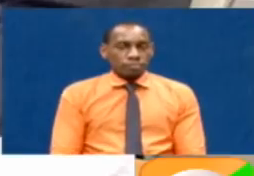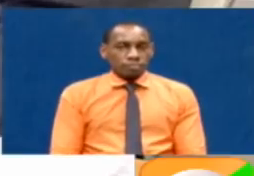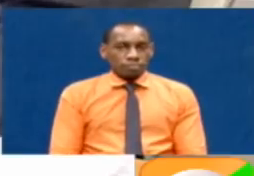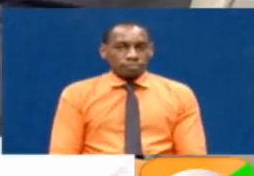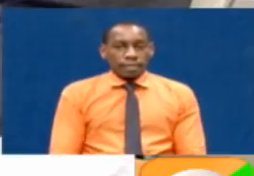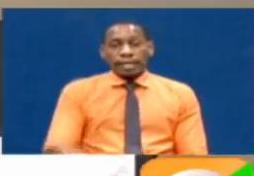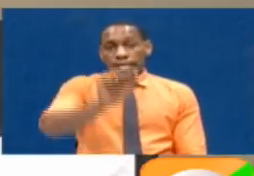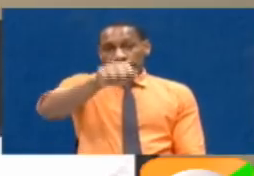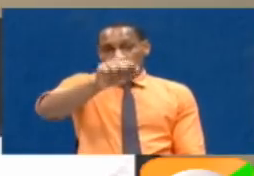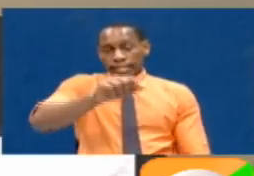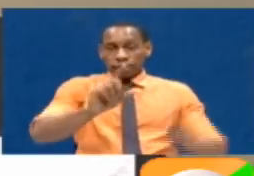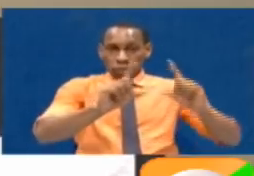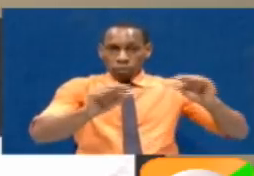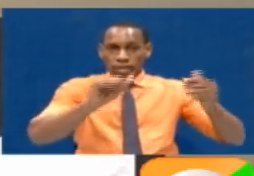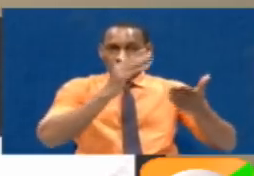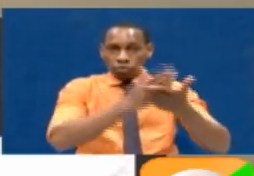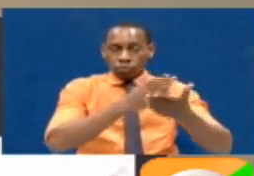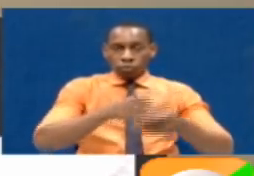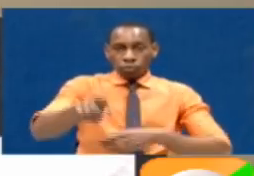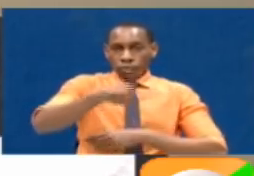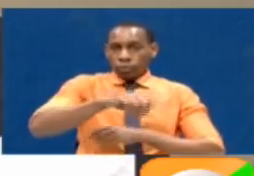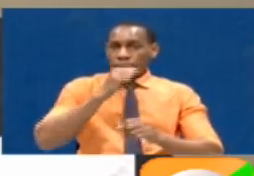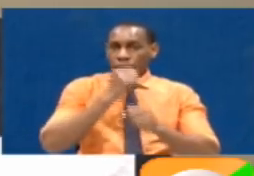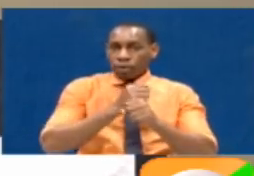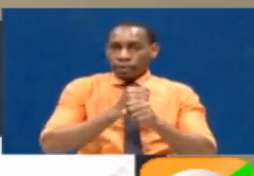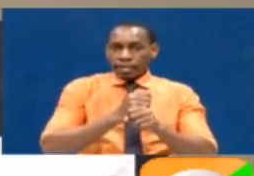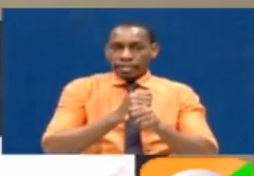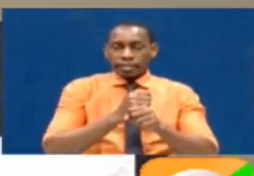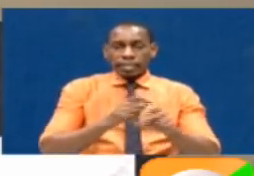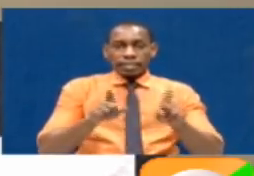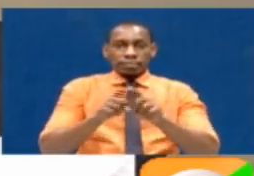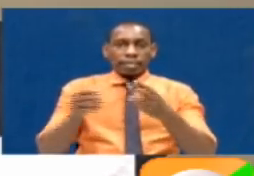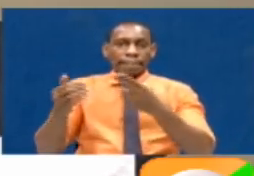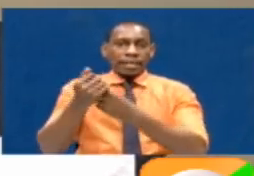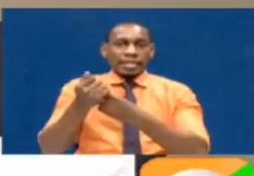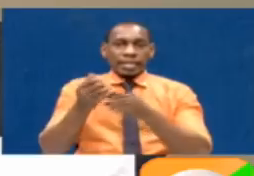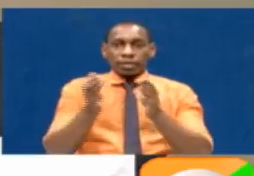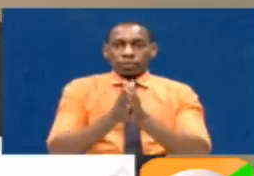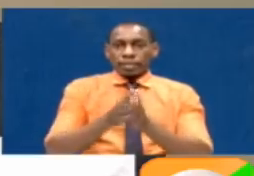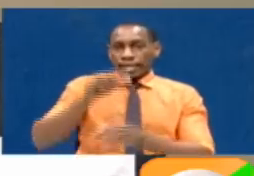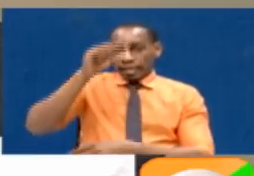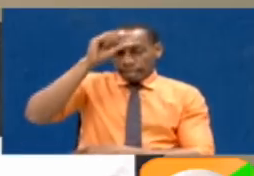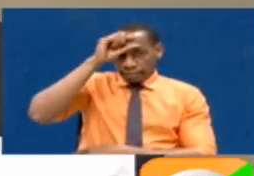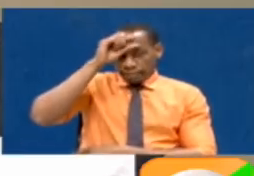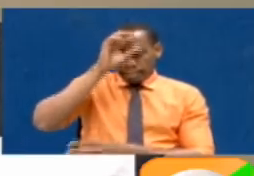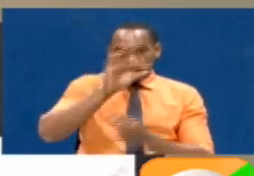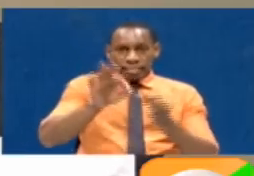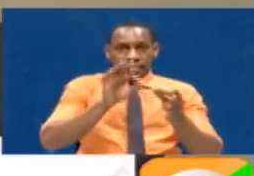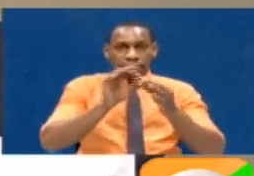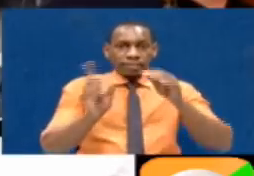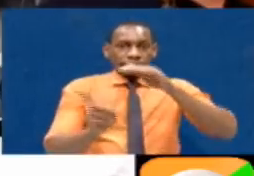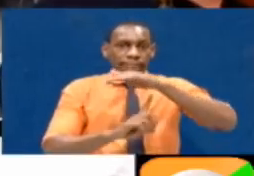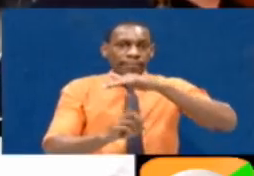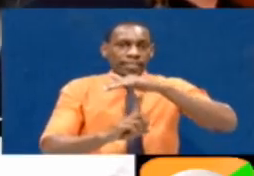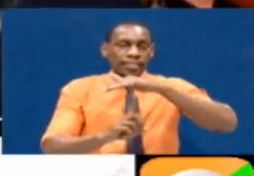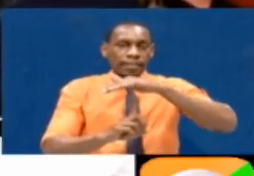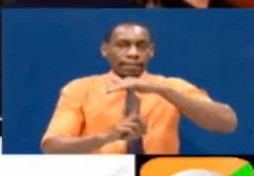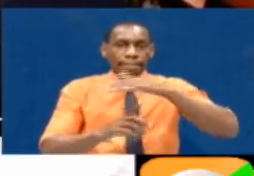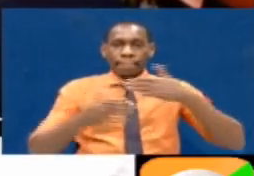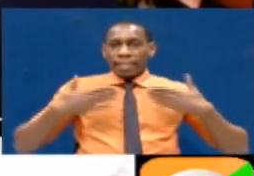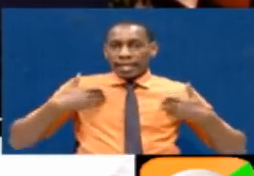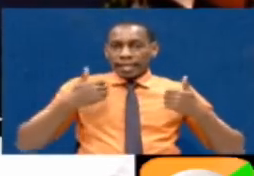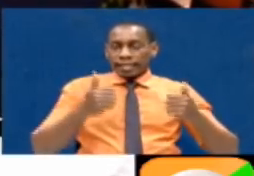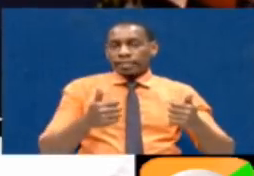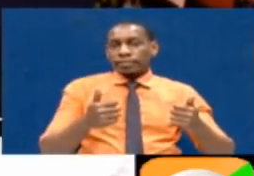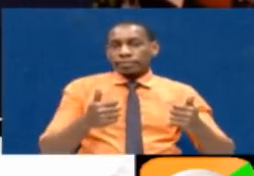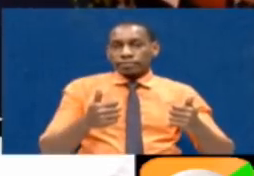Yes, Jeff, that is true. We are working, and we've been partnering with the government, in particular the Ministry of